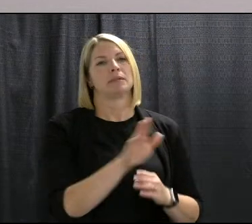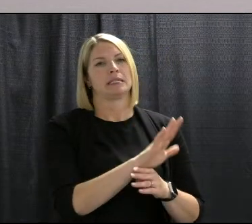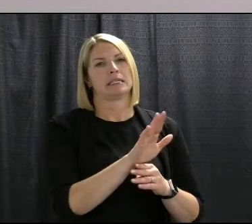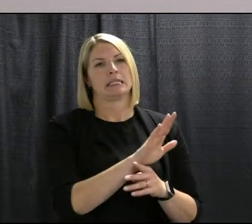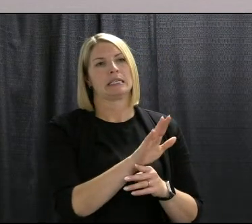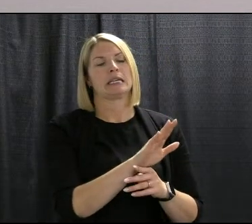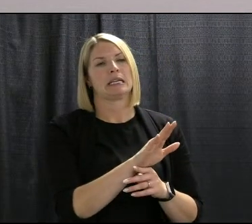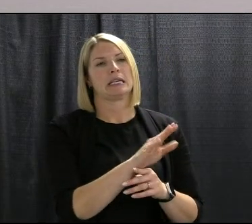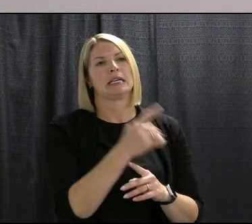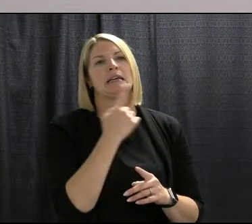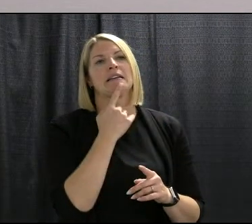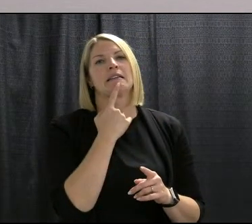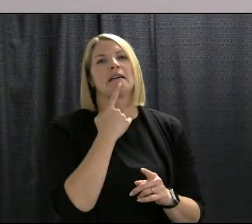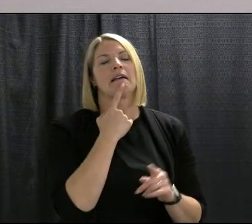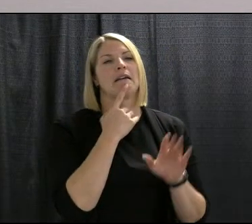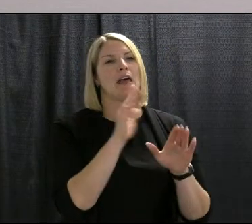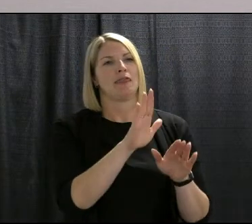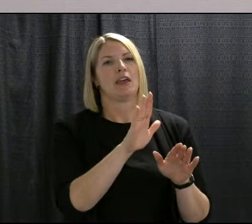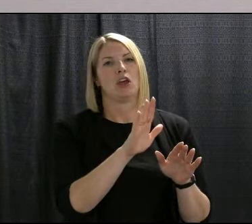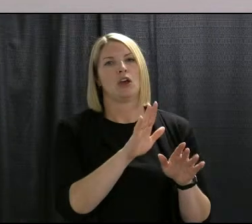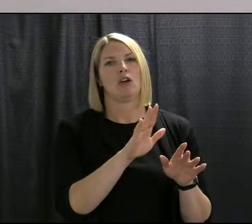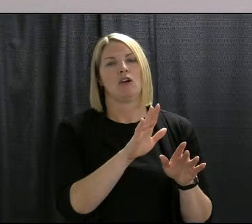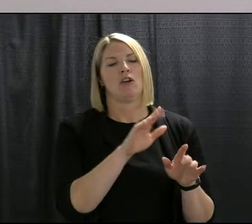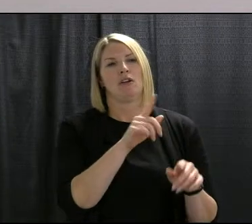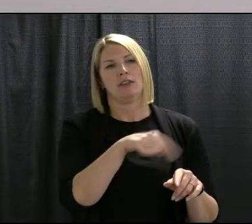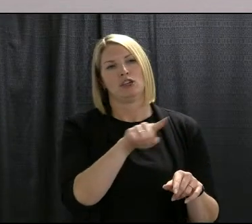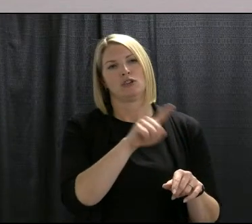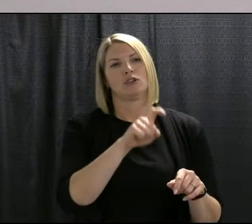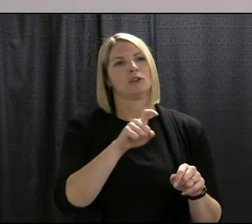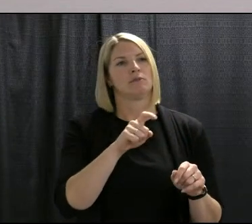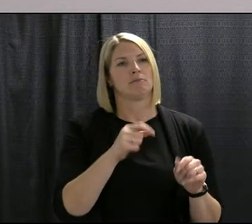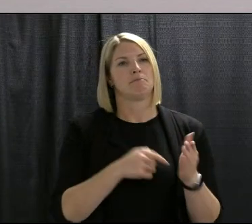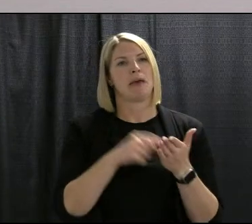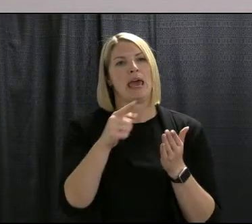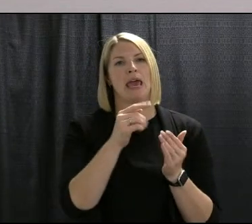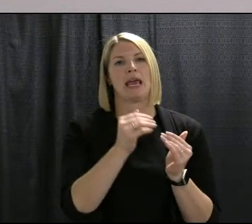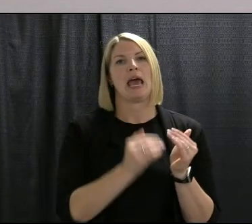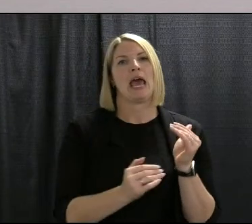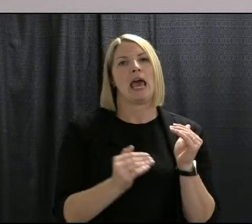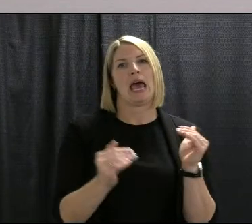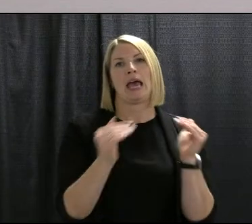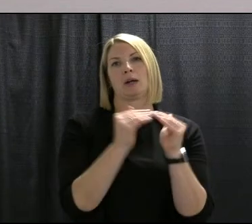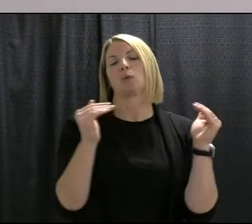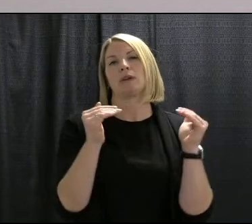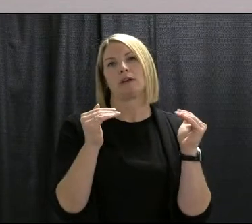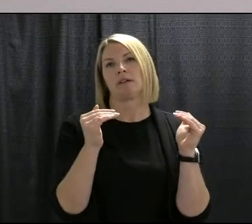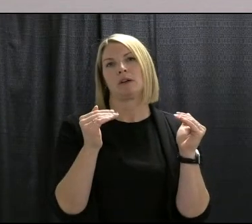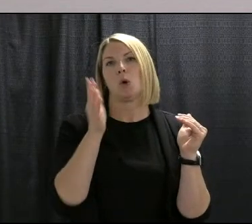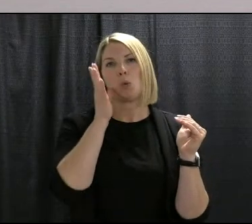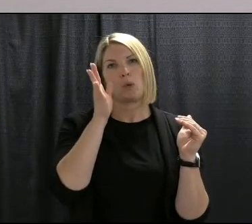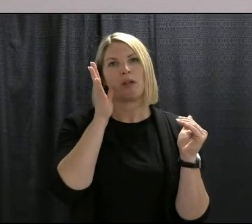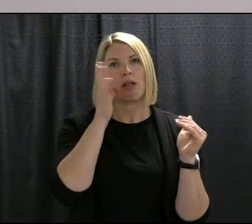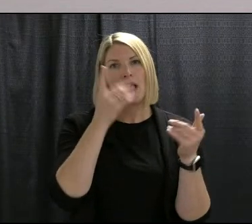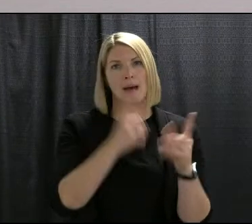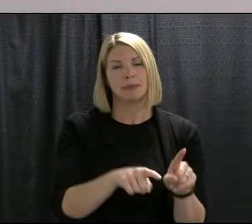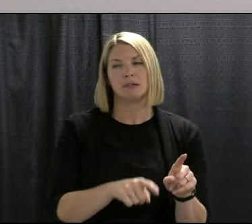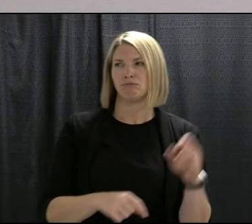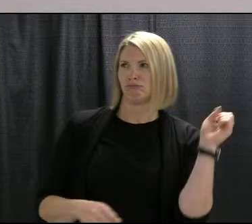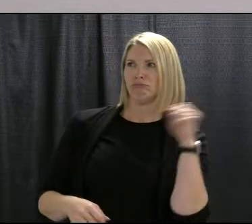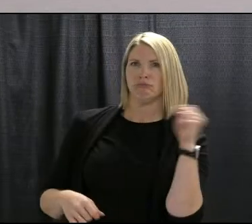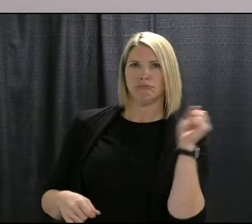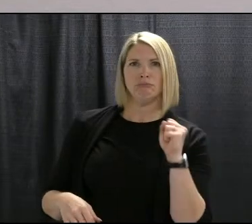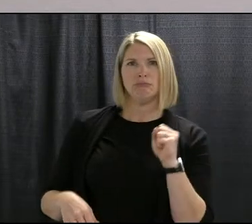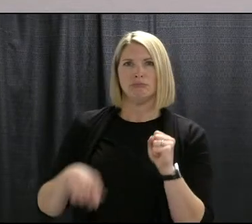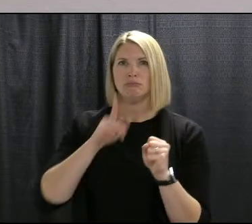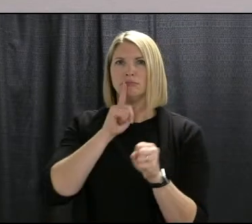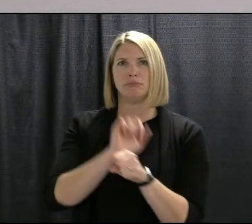legislation is imminent? Absolutely, this is a signal. I think that's apparent here today, and this is coming. And again, it